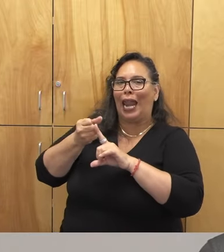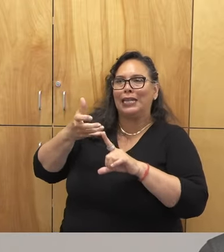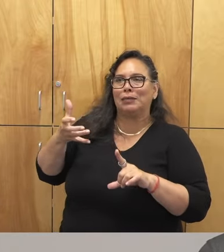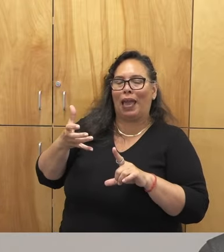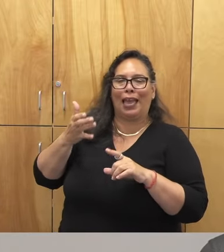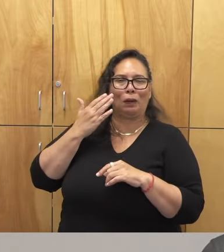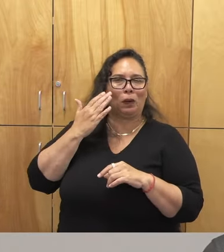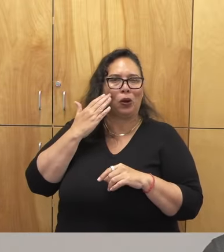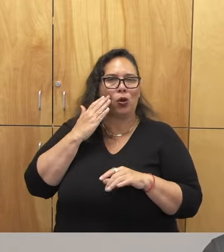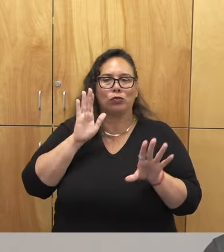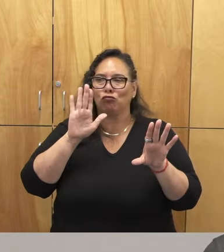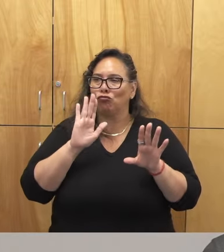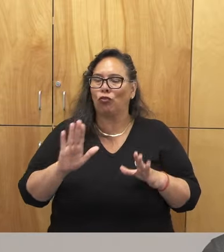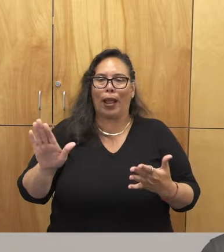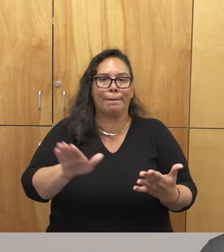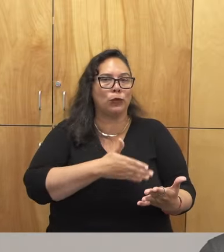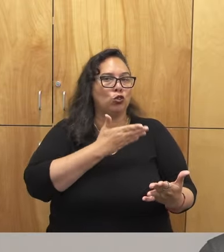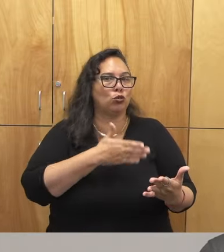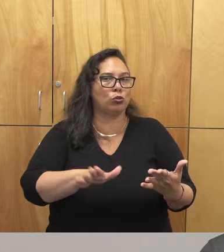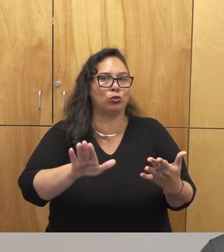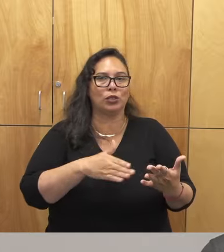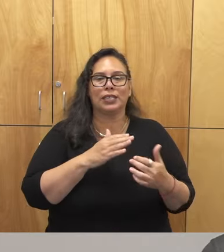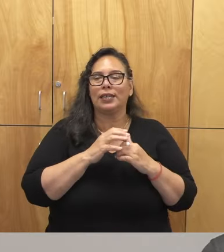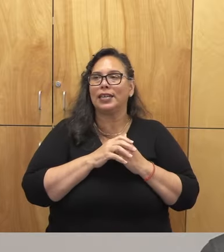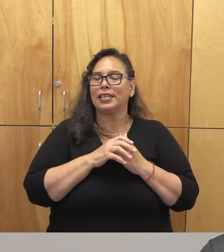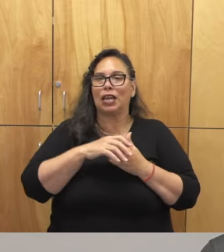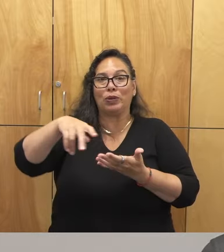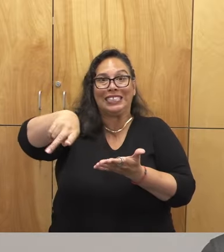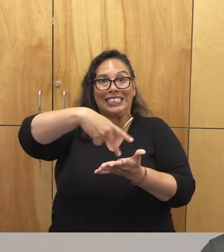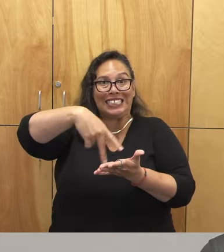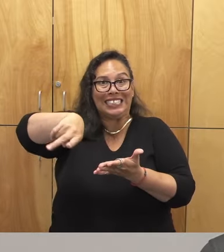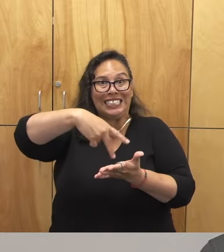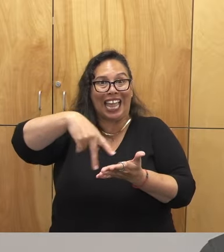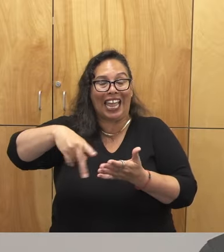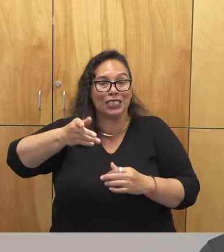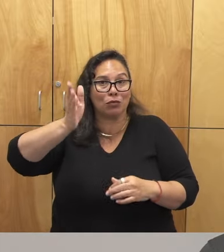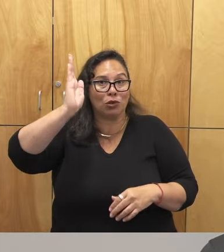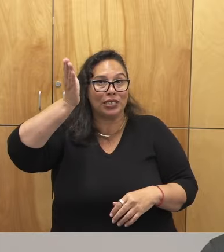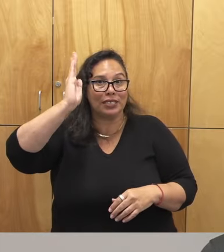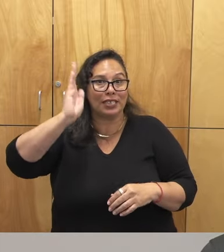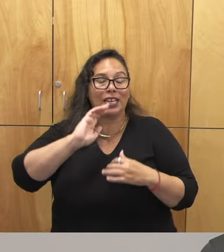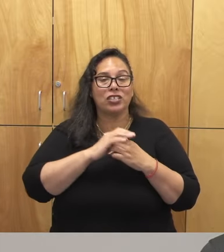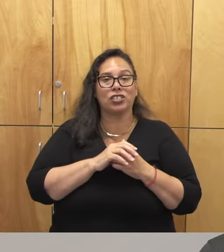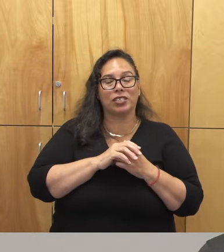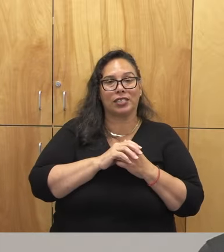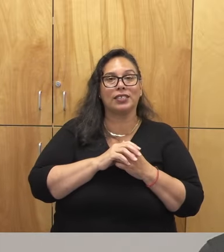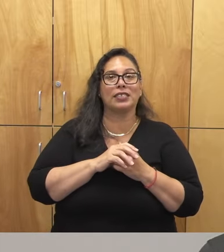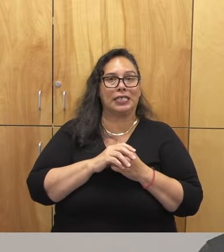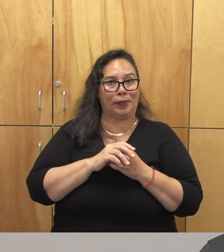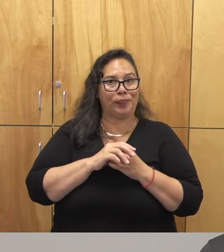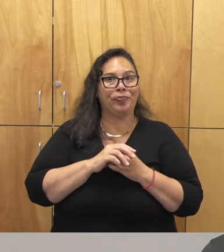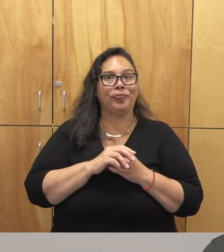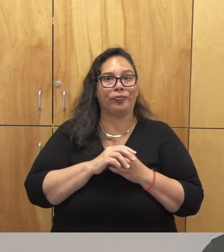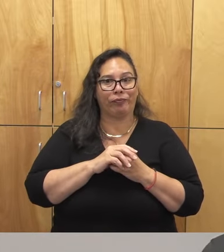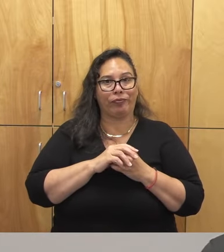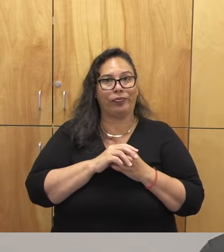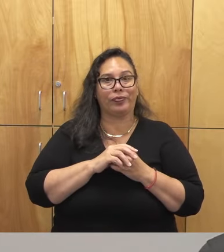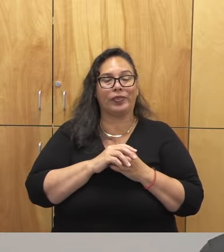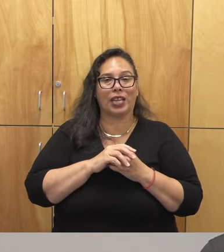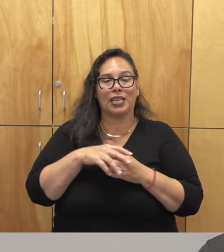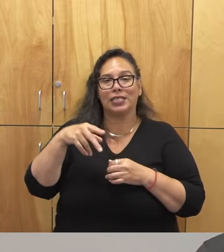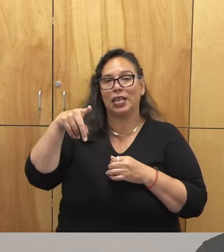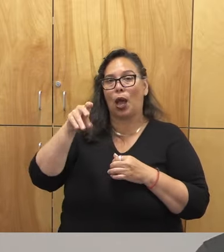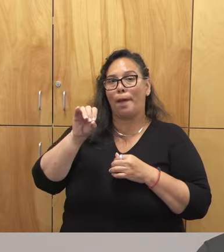was great music. There were dance presentations. There was a Polynesian